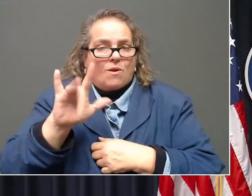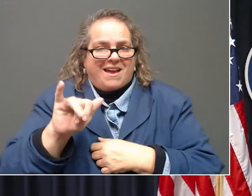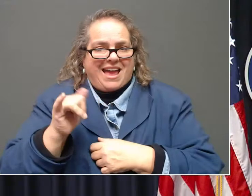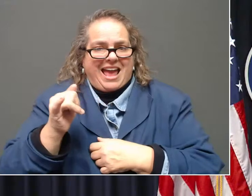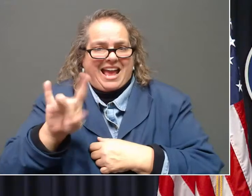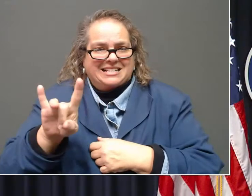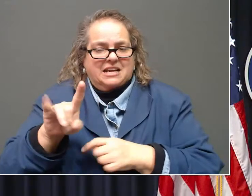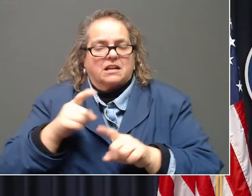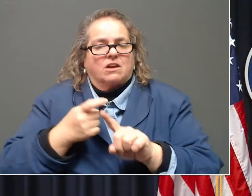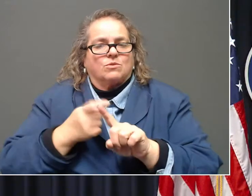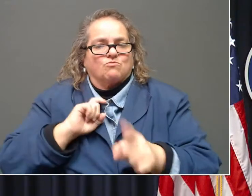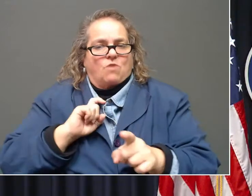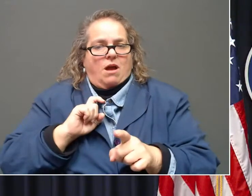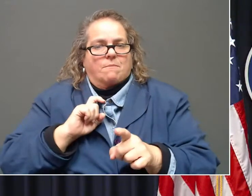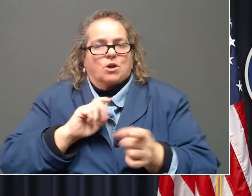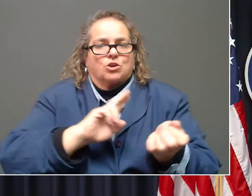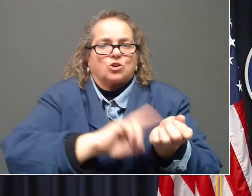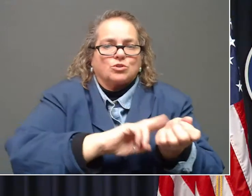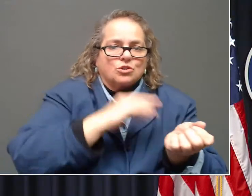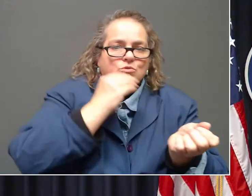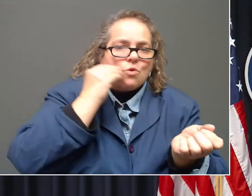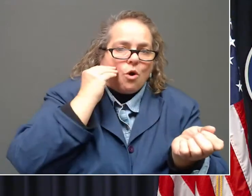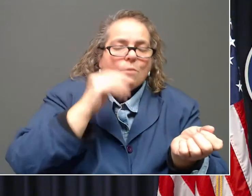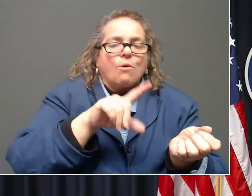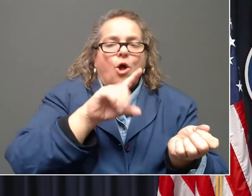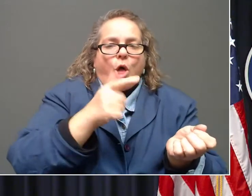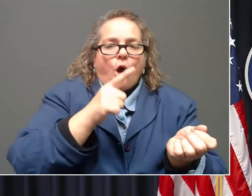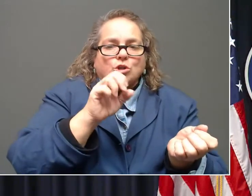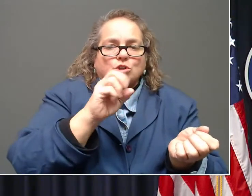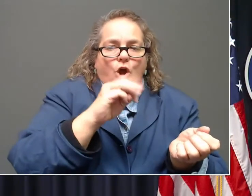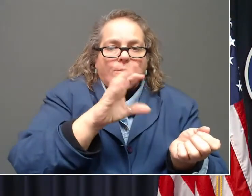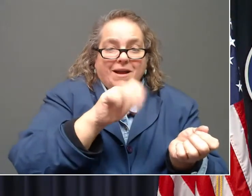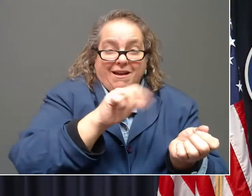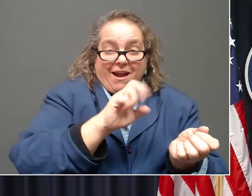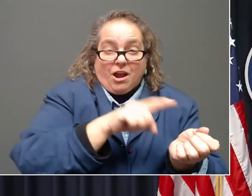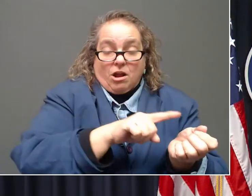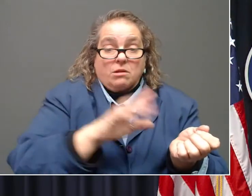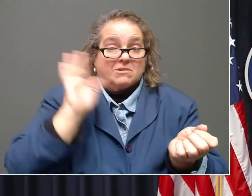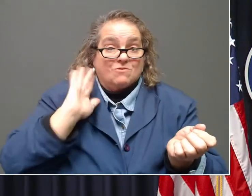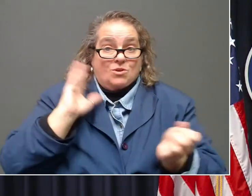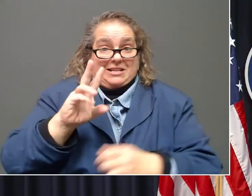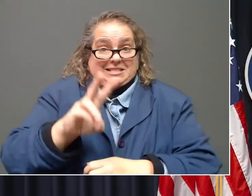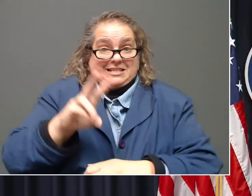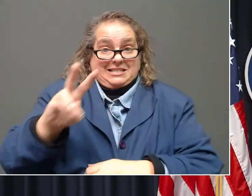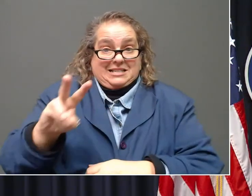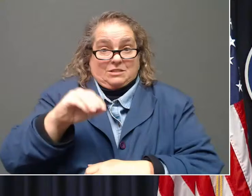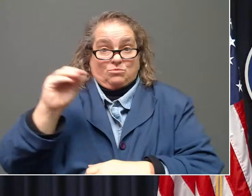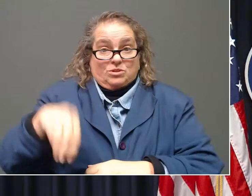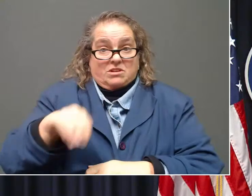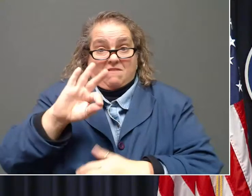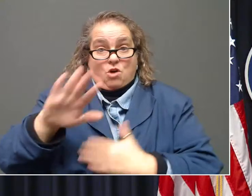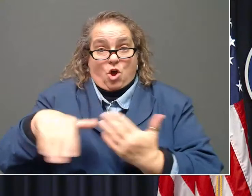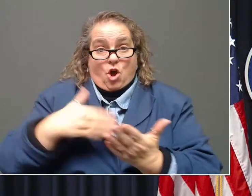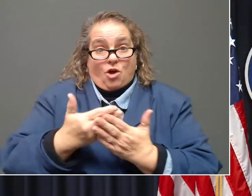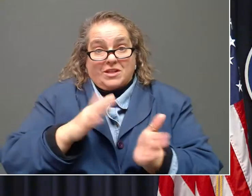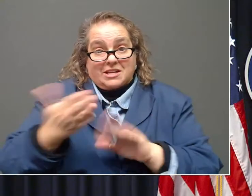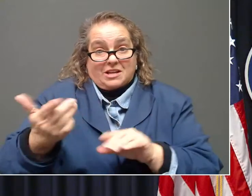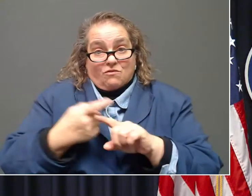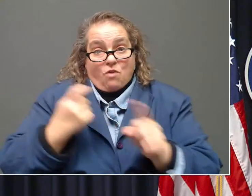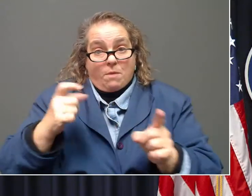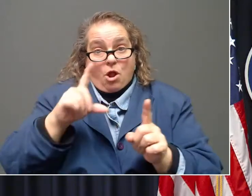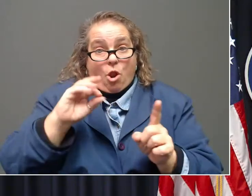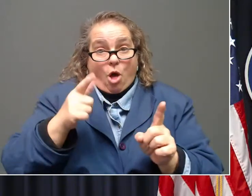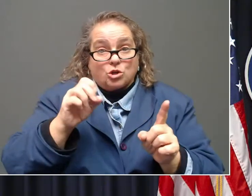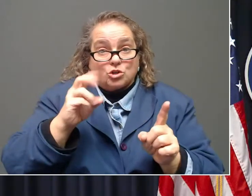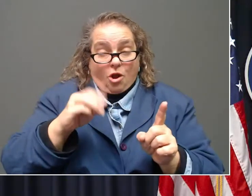new deaths where COVID-19 was a contributing factor. This is one of the higher numbers that we